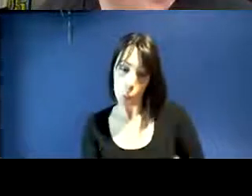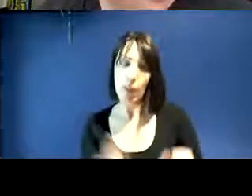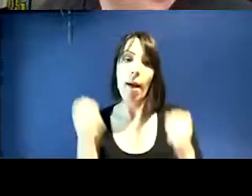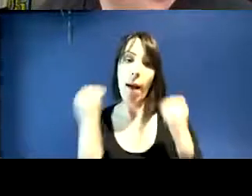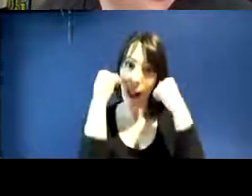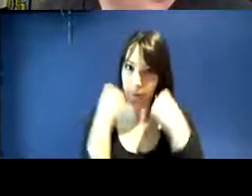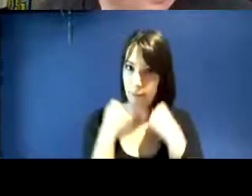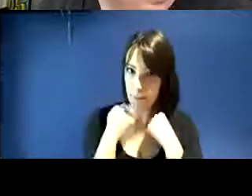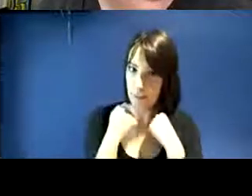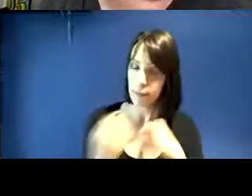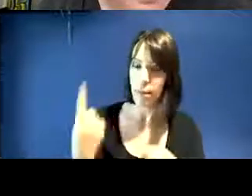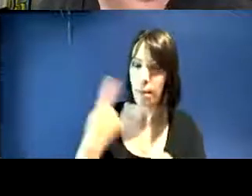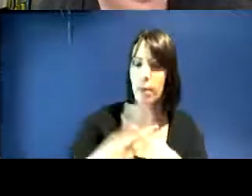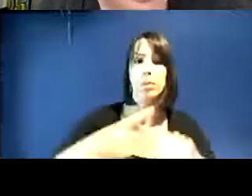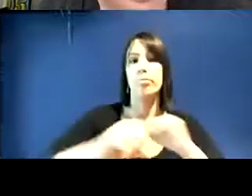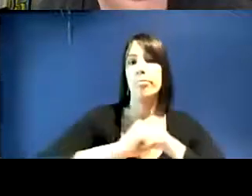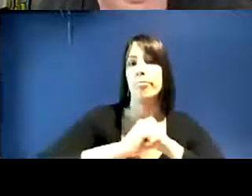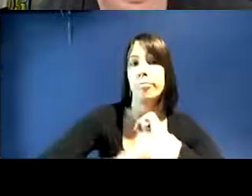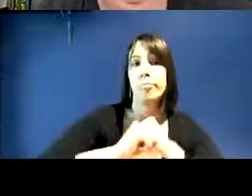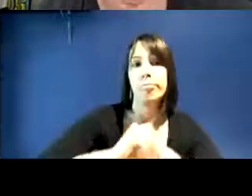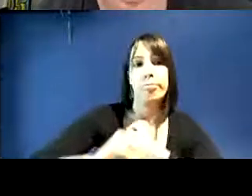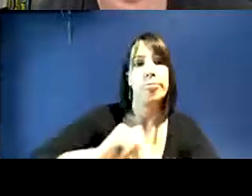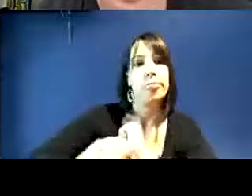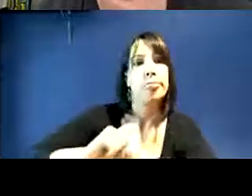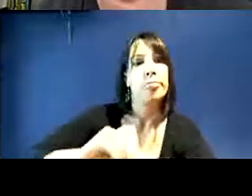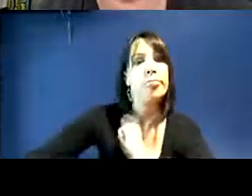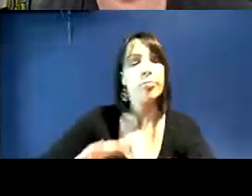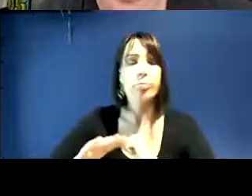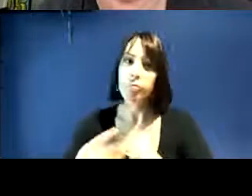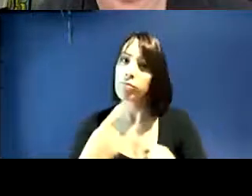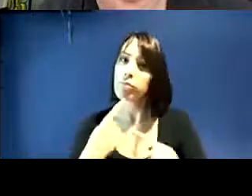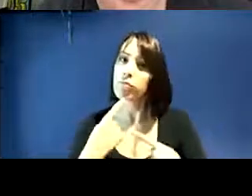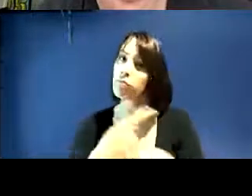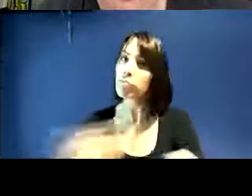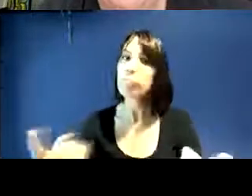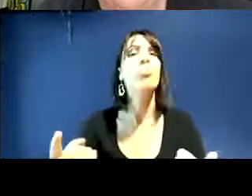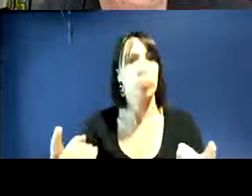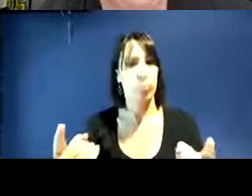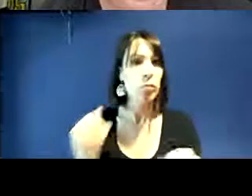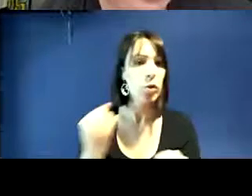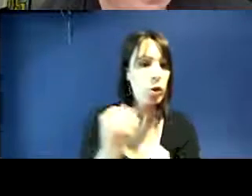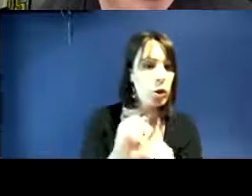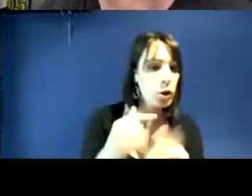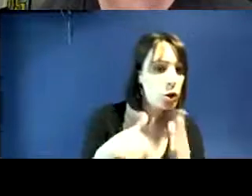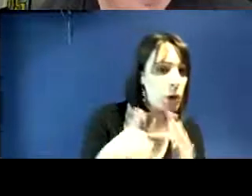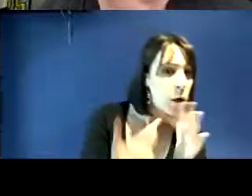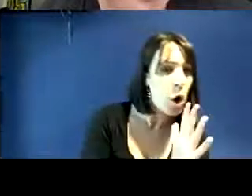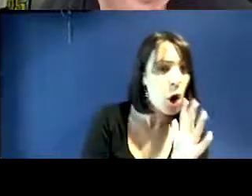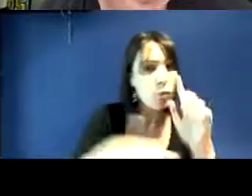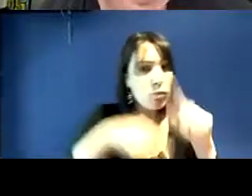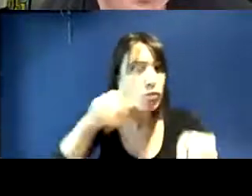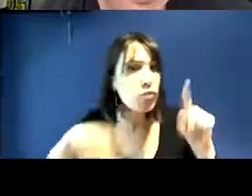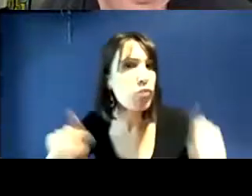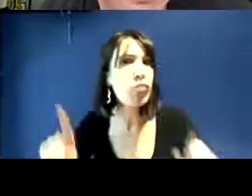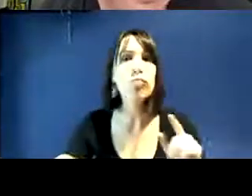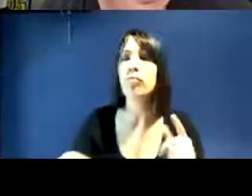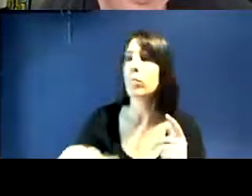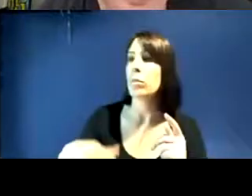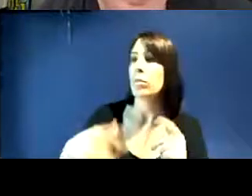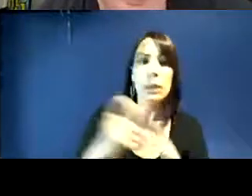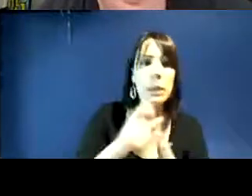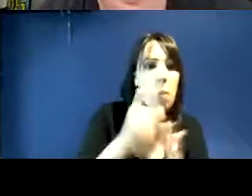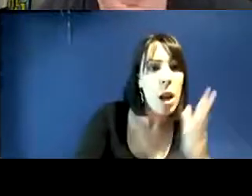and normalising gender and disability equality across society, we can prevent violence against women